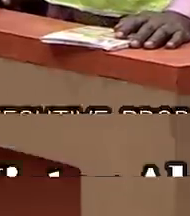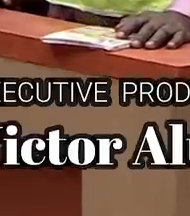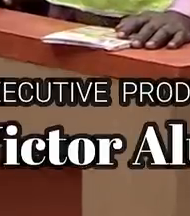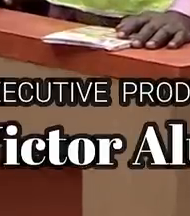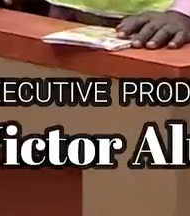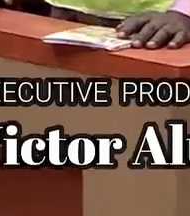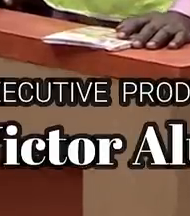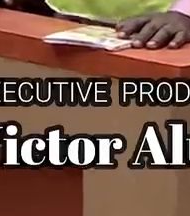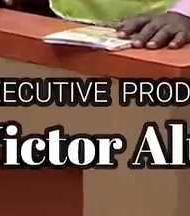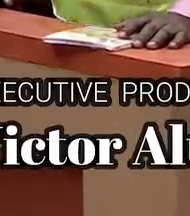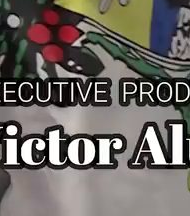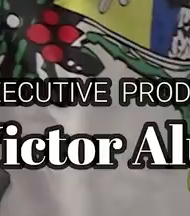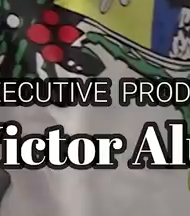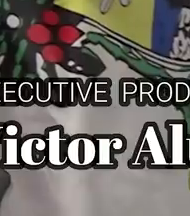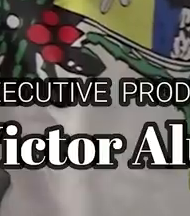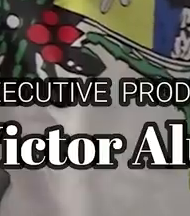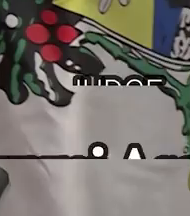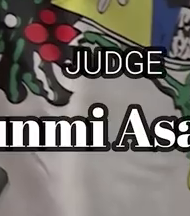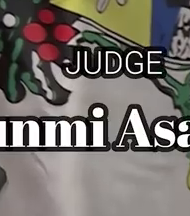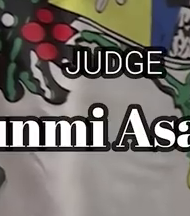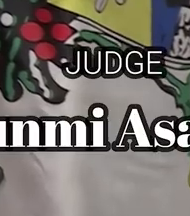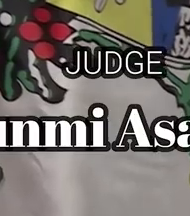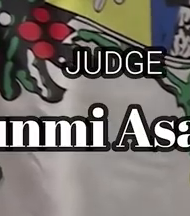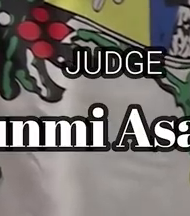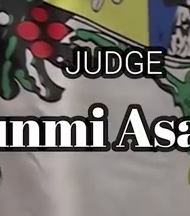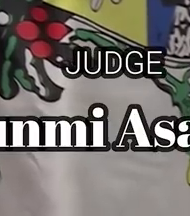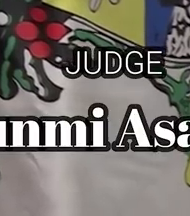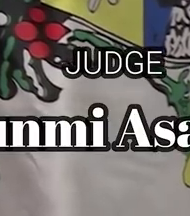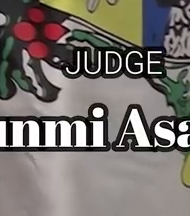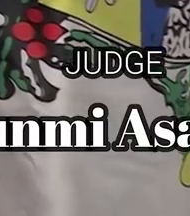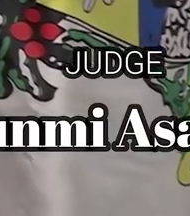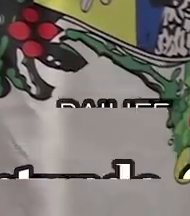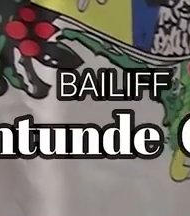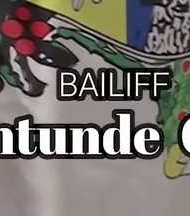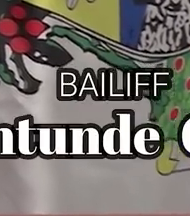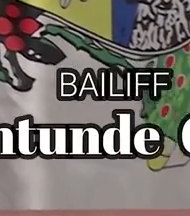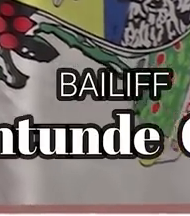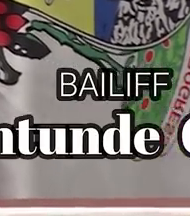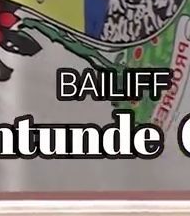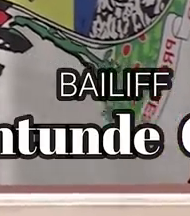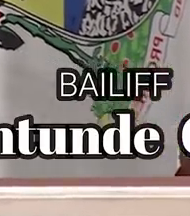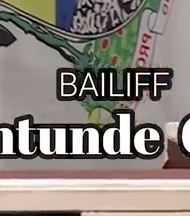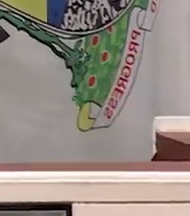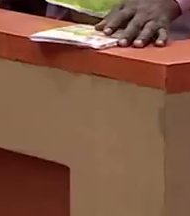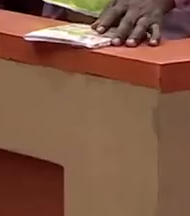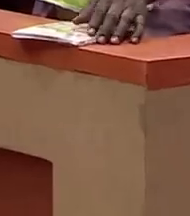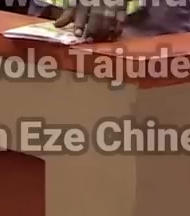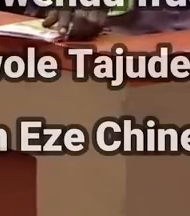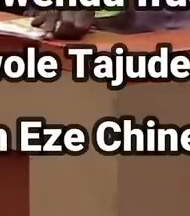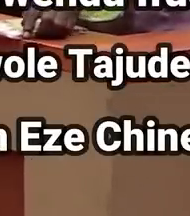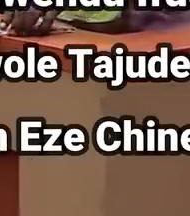Be humble. Sorry. That's my judgment. All right.